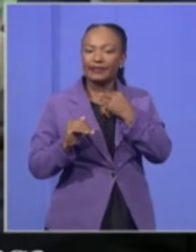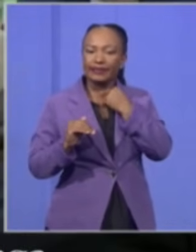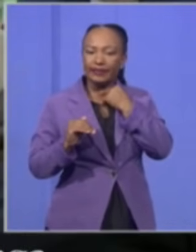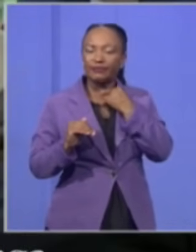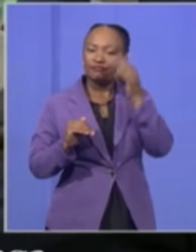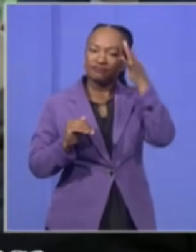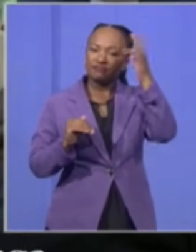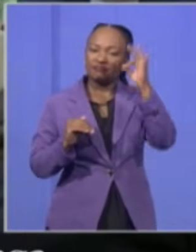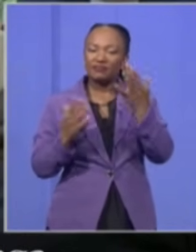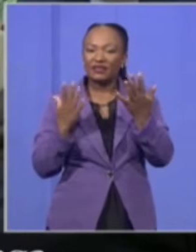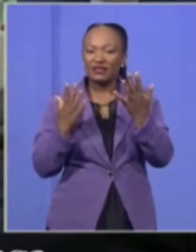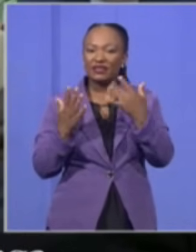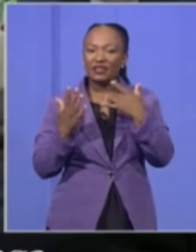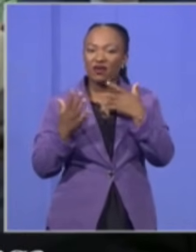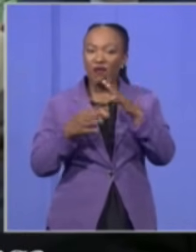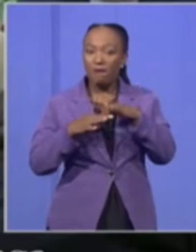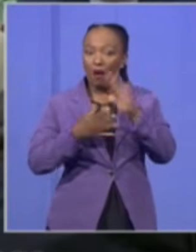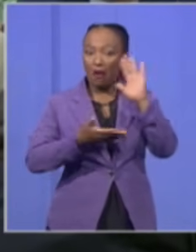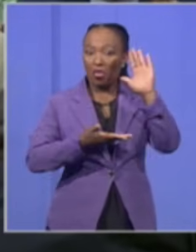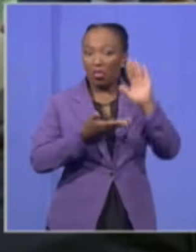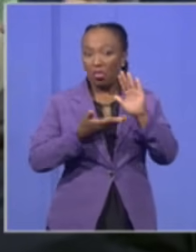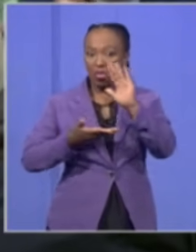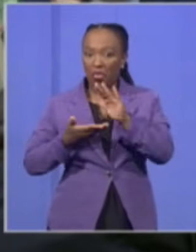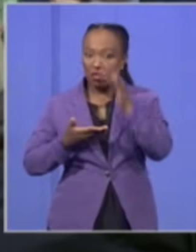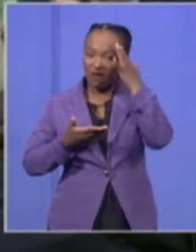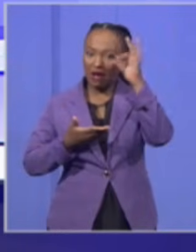šitwa ke go imolola ditheo tša mmušo.